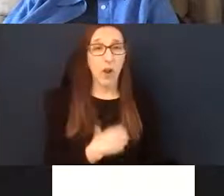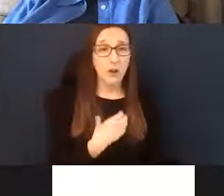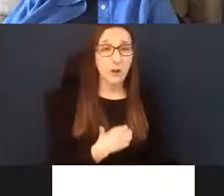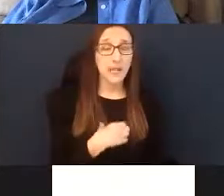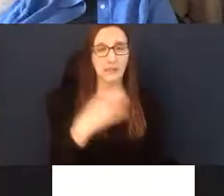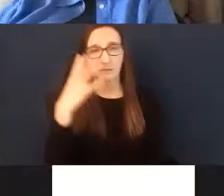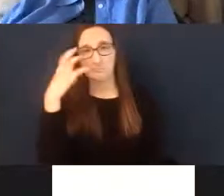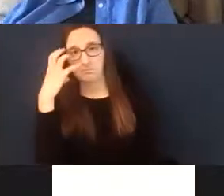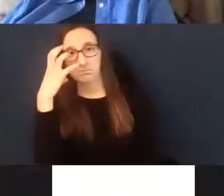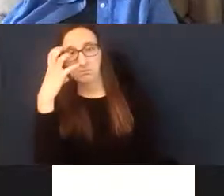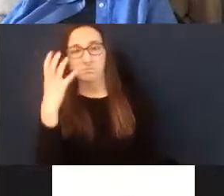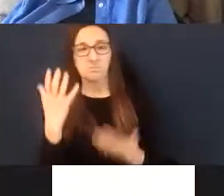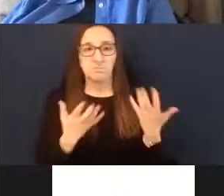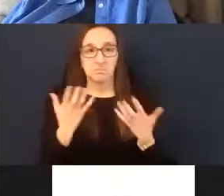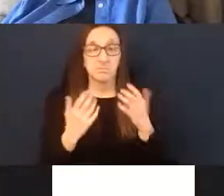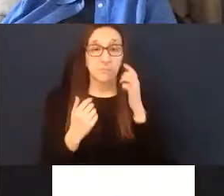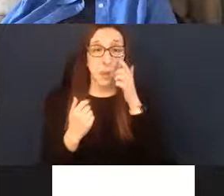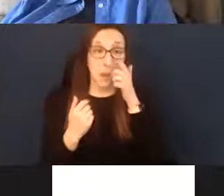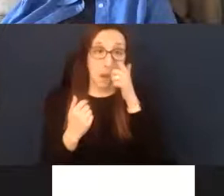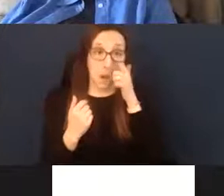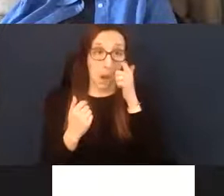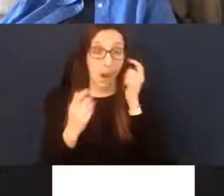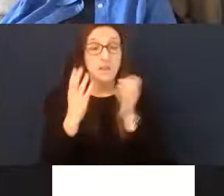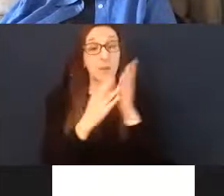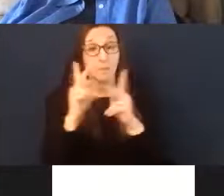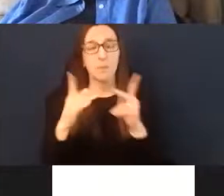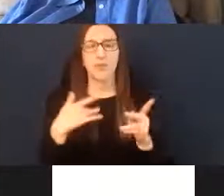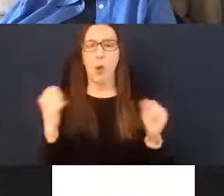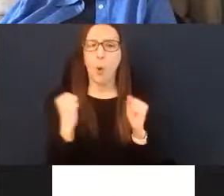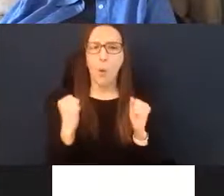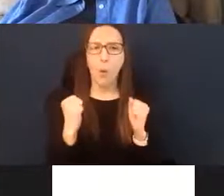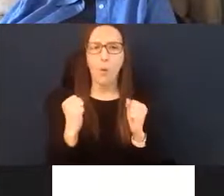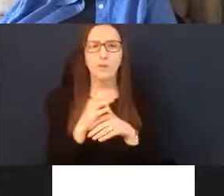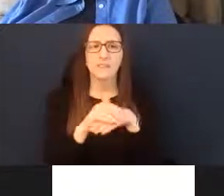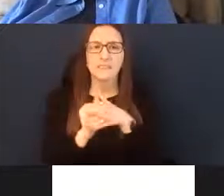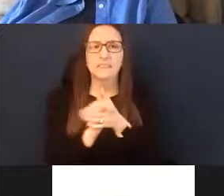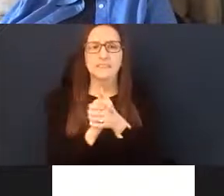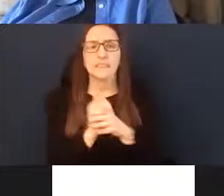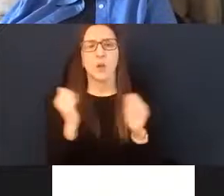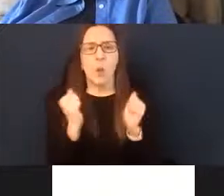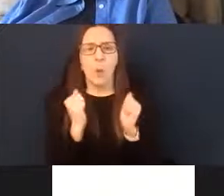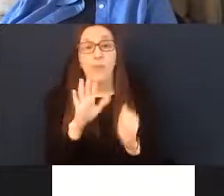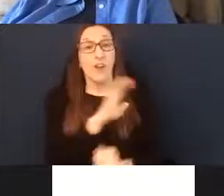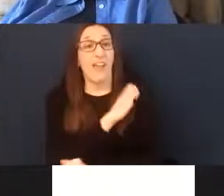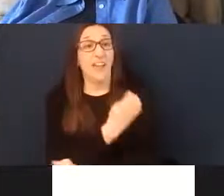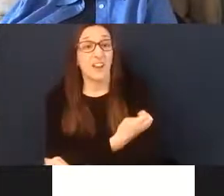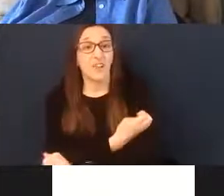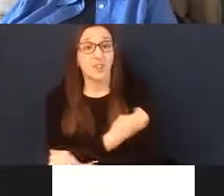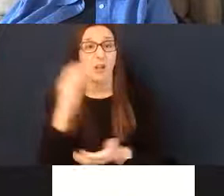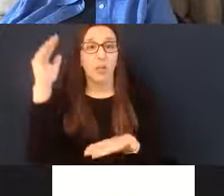hungry. Some people actually get physically cold. Their energy becomes super low. A lot